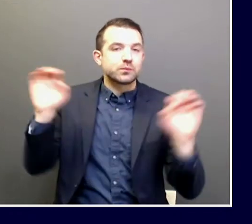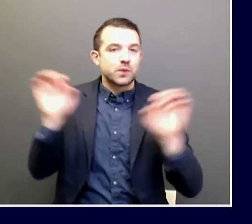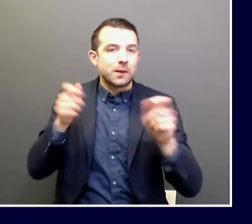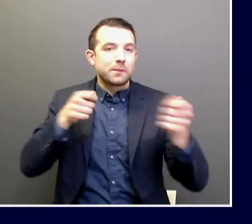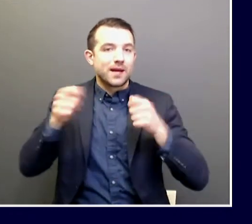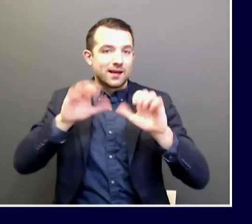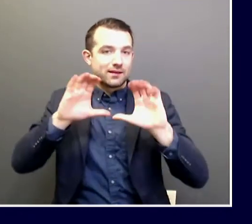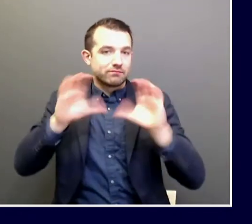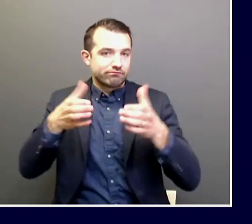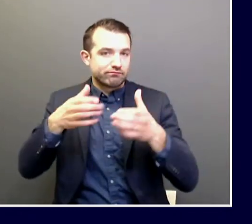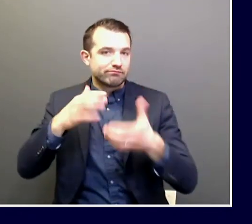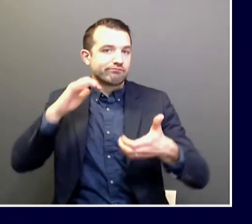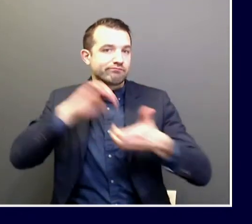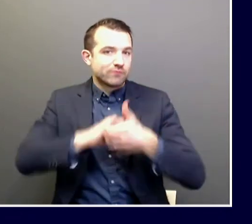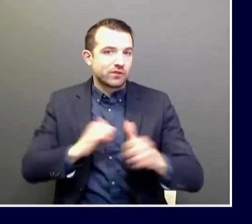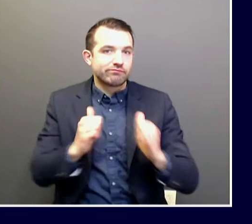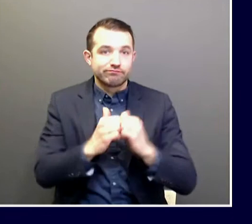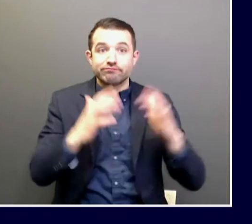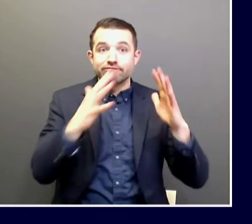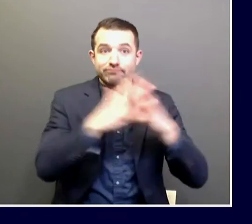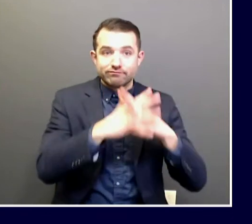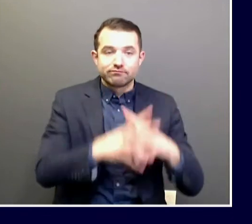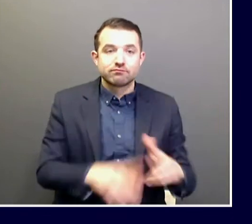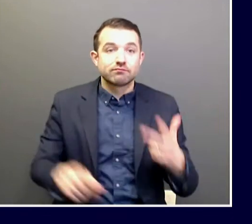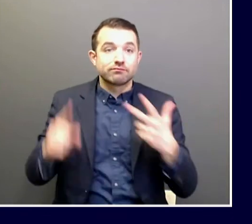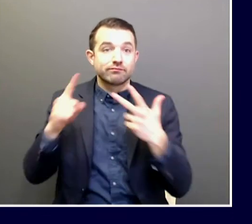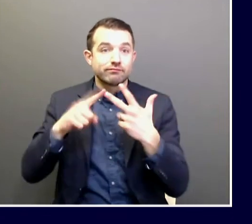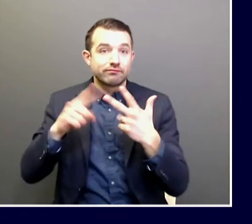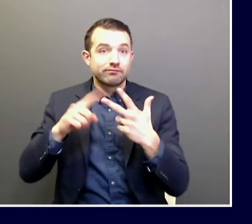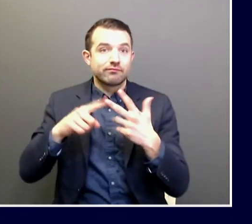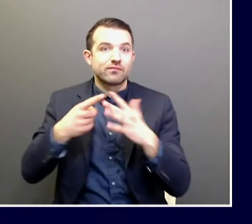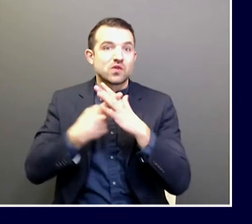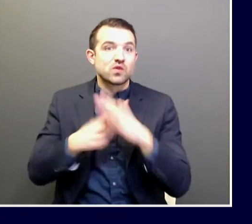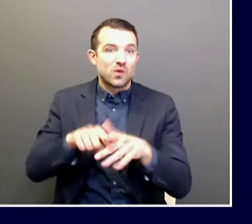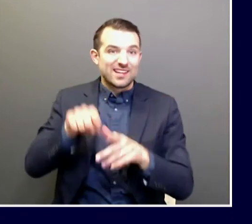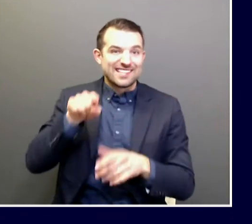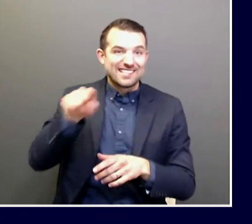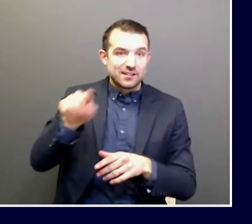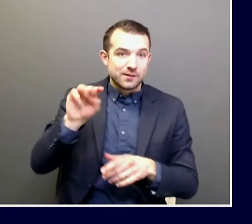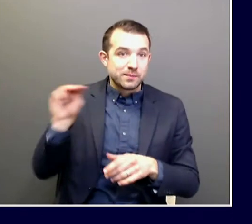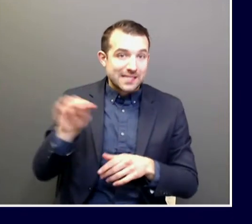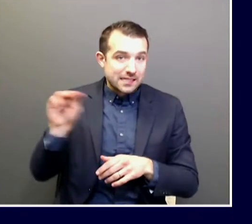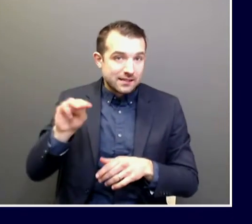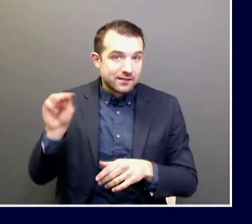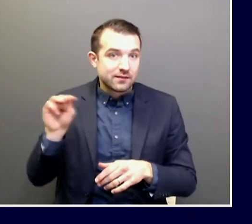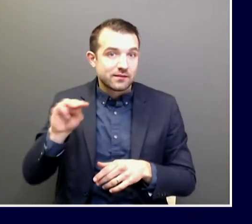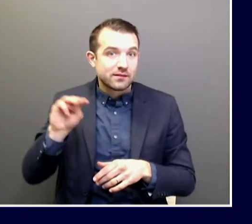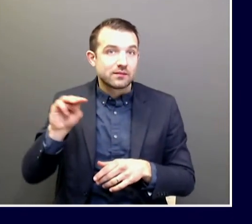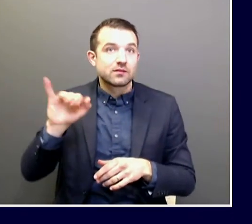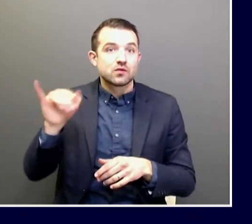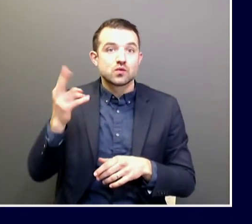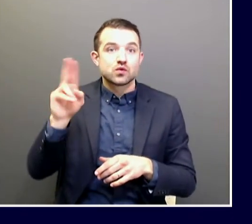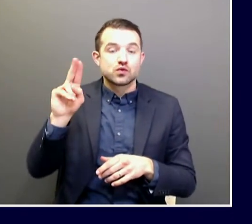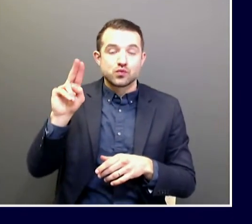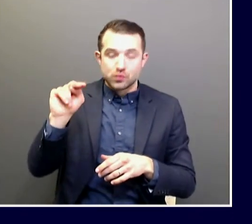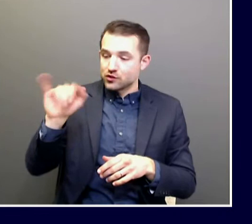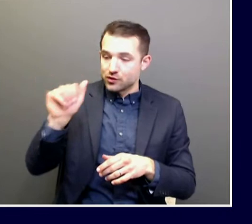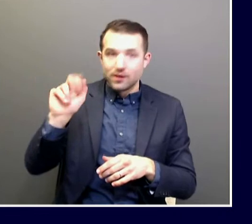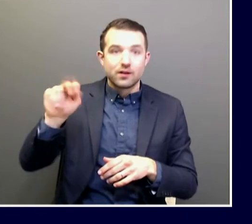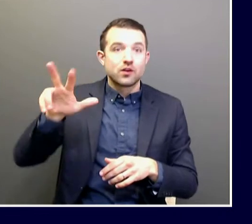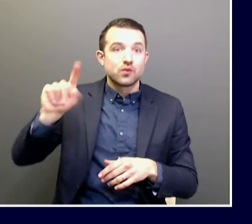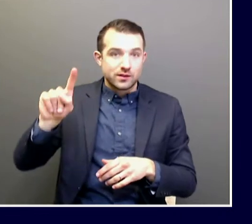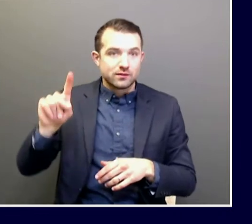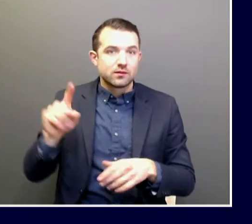Monday, January 31st, rapid antigen testing will be available at the YMCA in